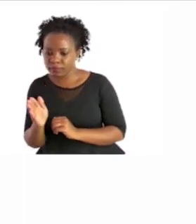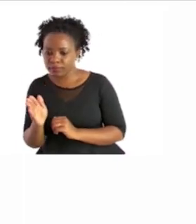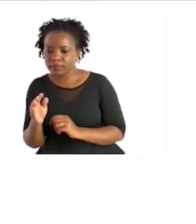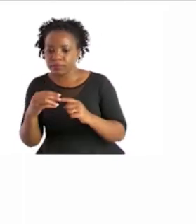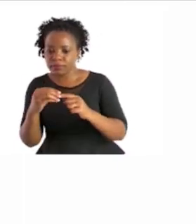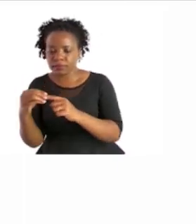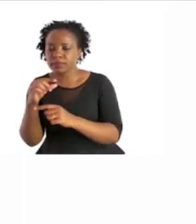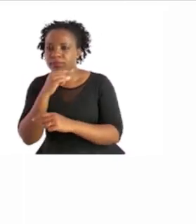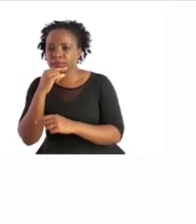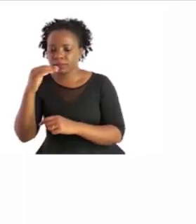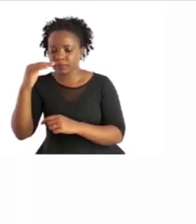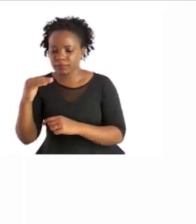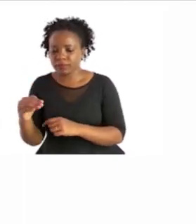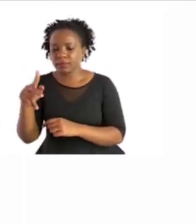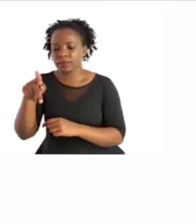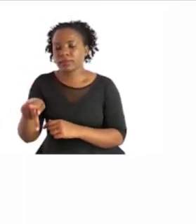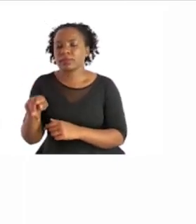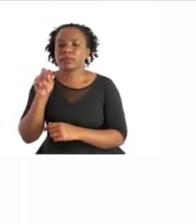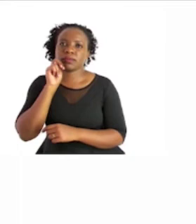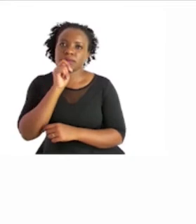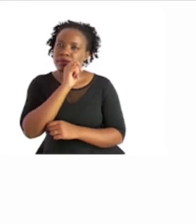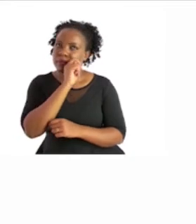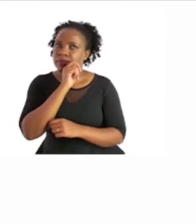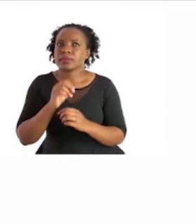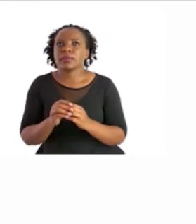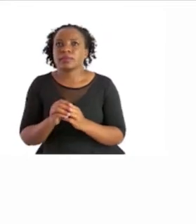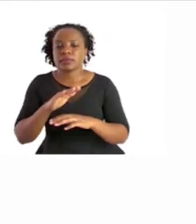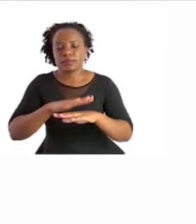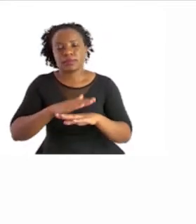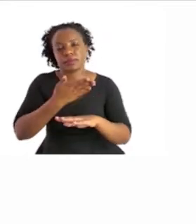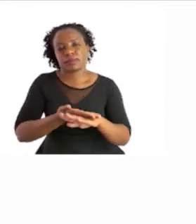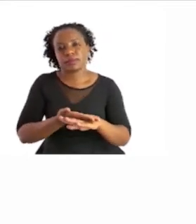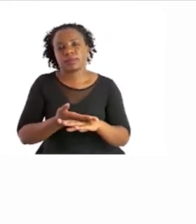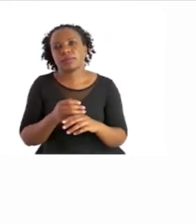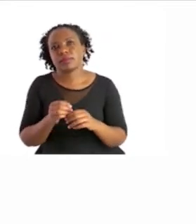you write them under proper nouns. Right. For example,